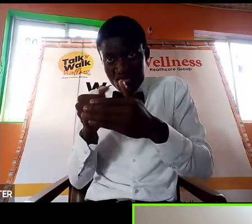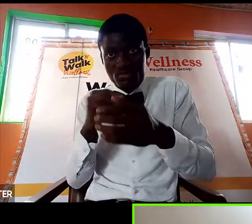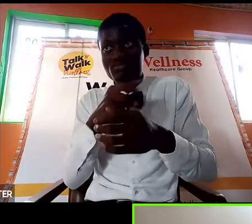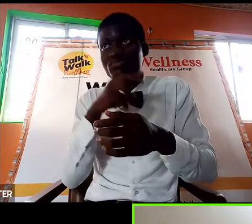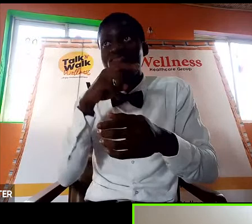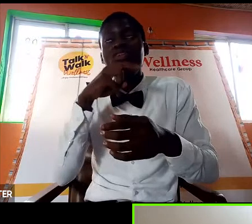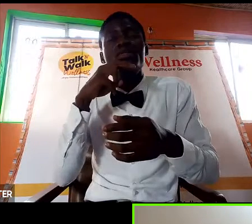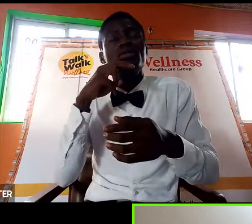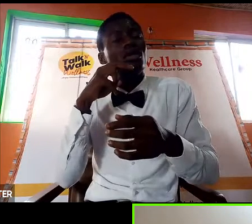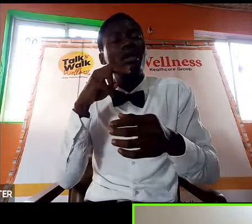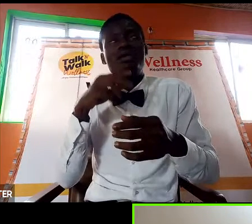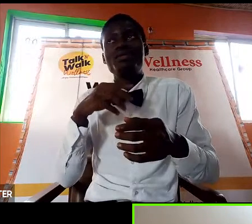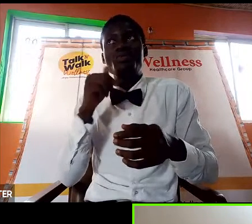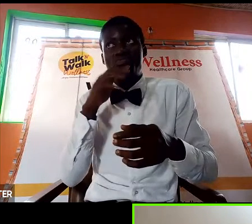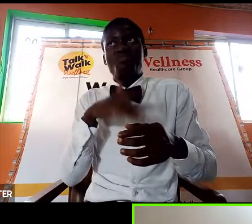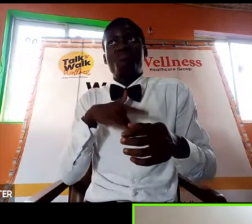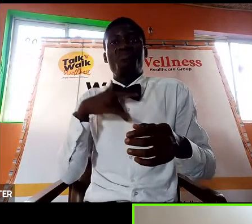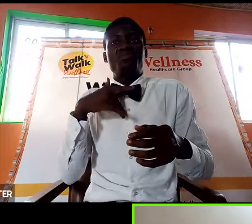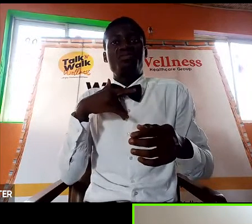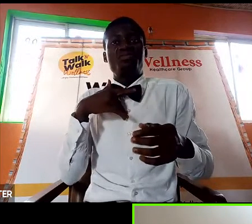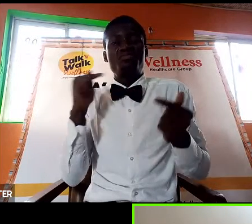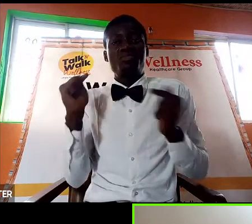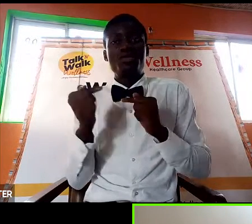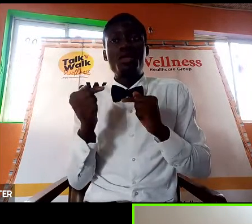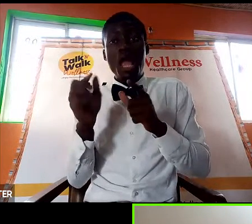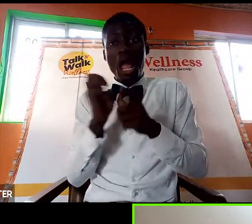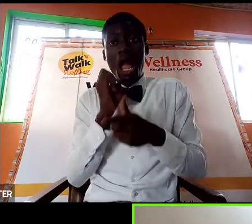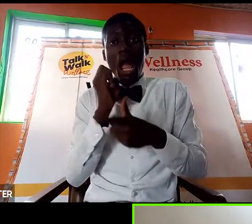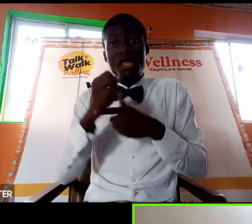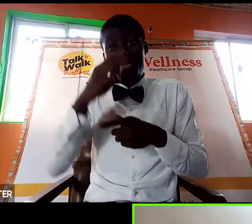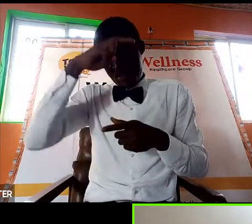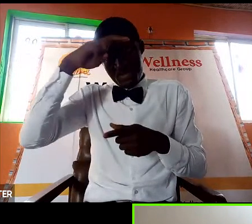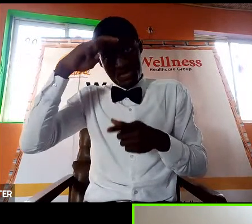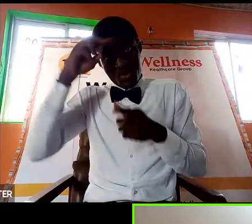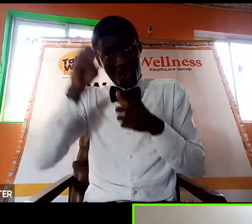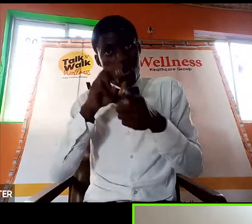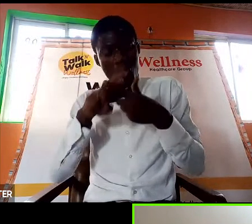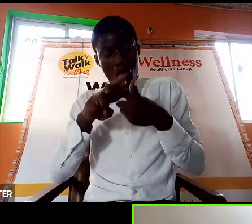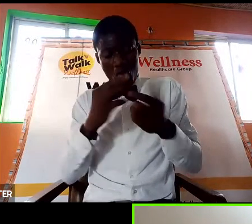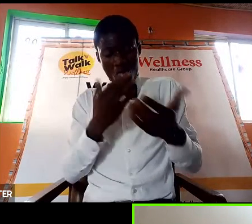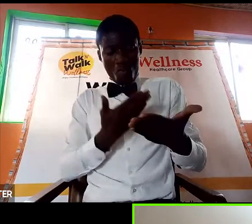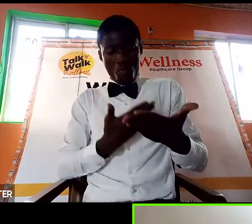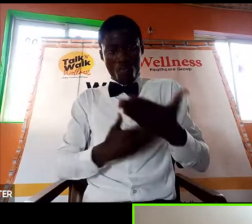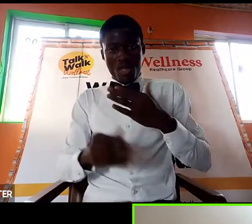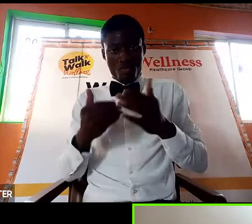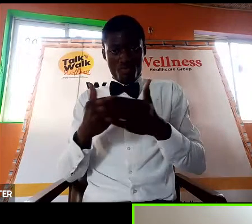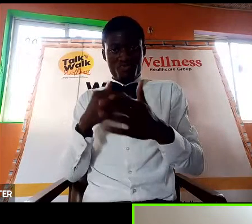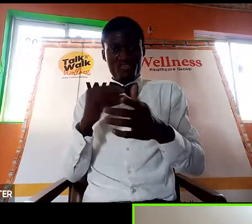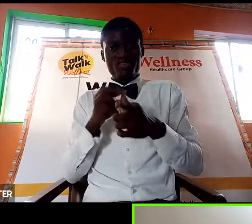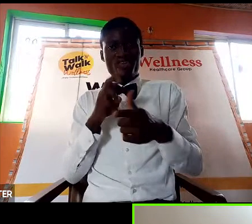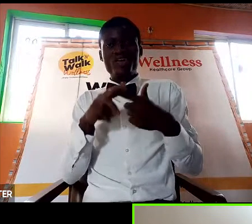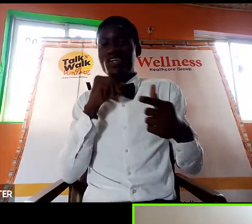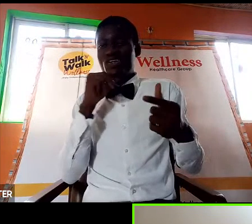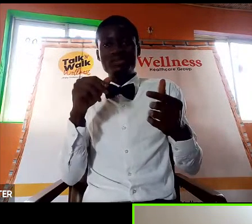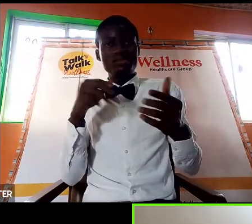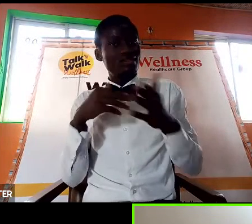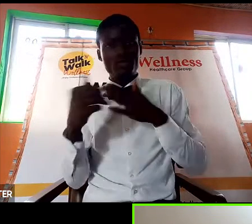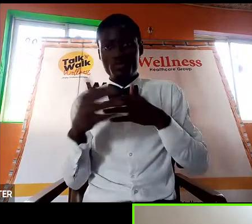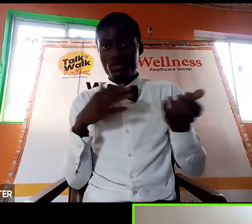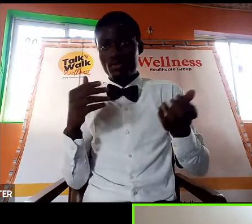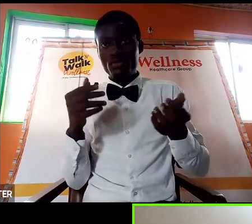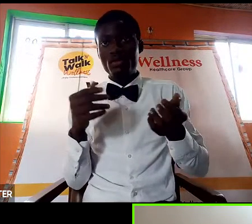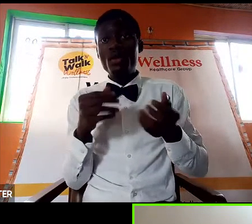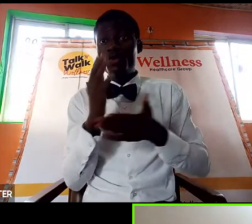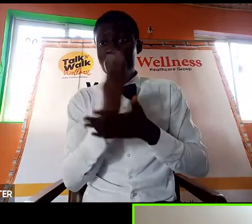whether they are this virgin or not, whether they have given birth or not, does not even matter. All right. So there are people that have those kind of problems. And of